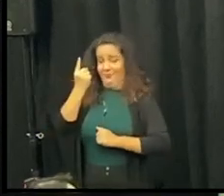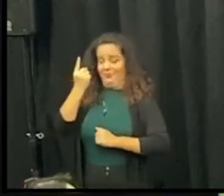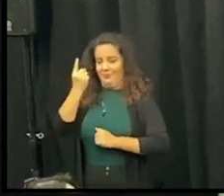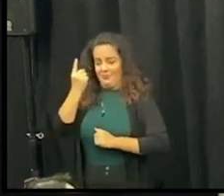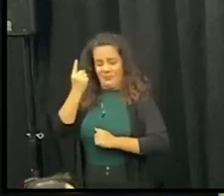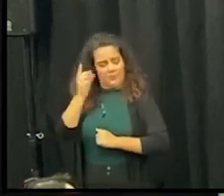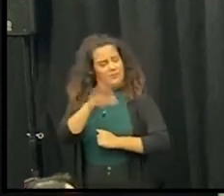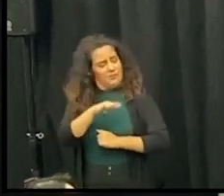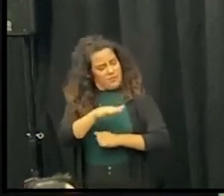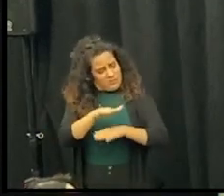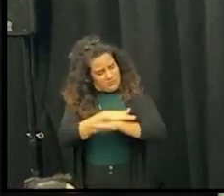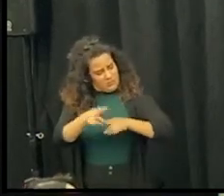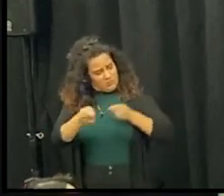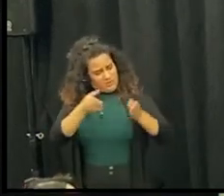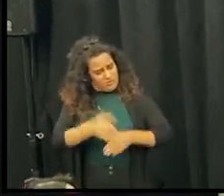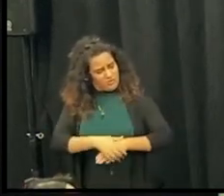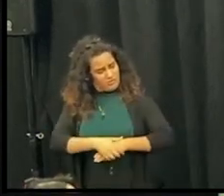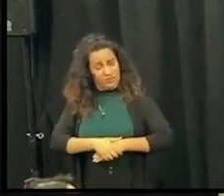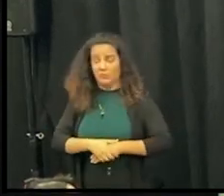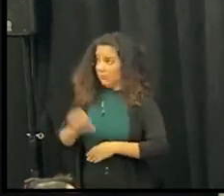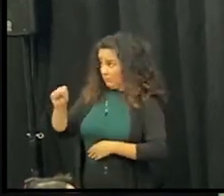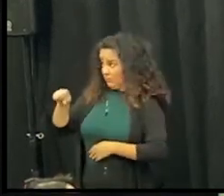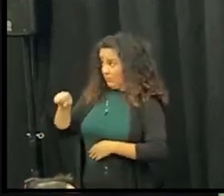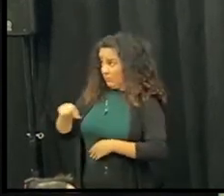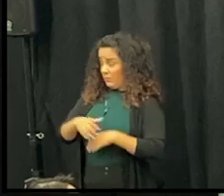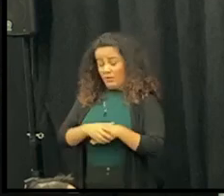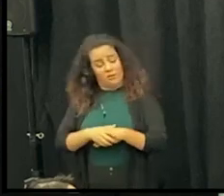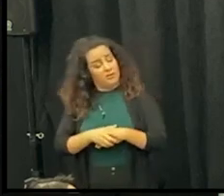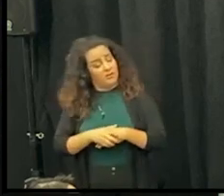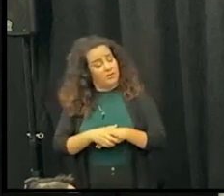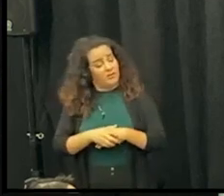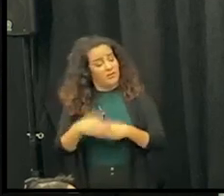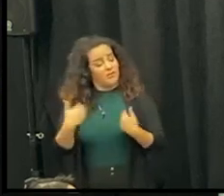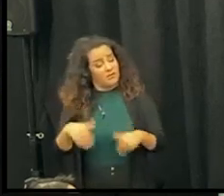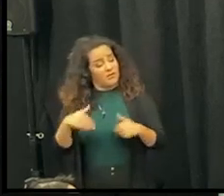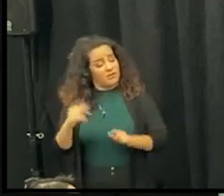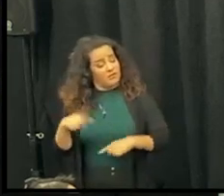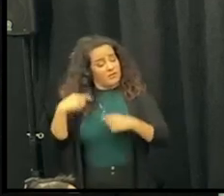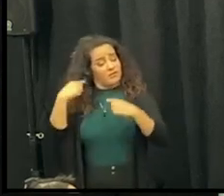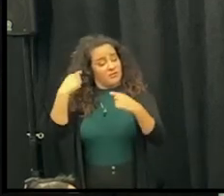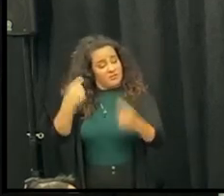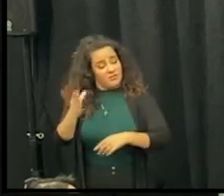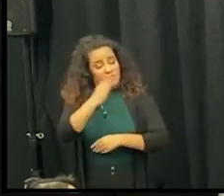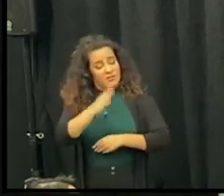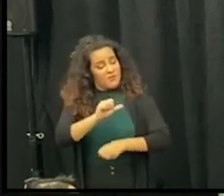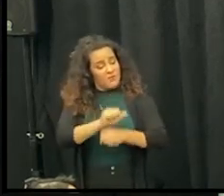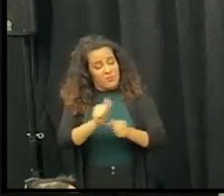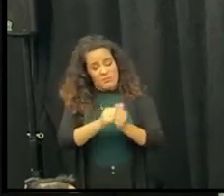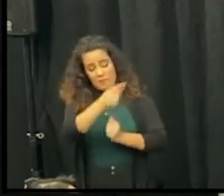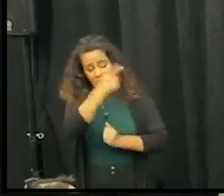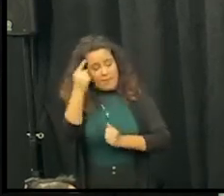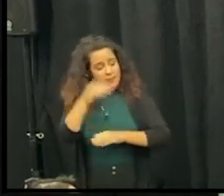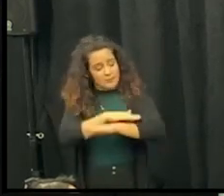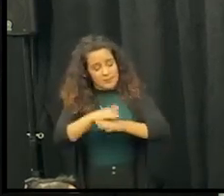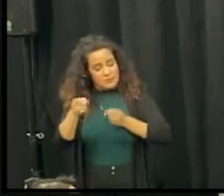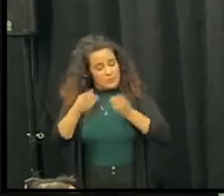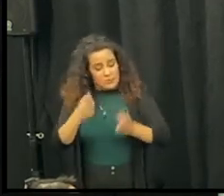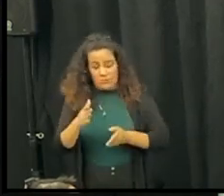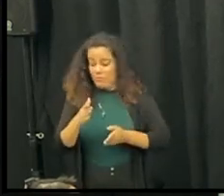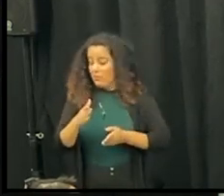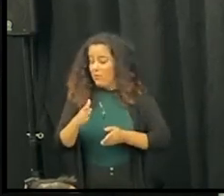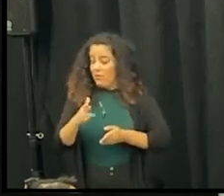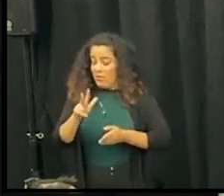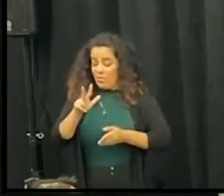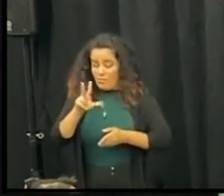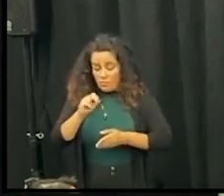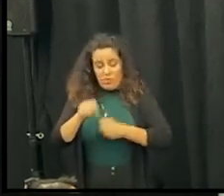"You're one of our stage managers." And I was like, "Yeah." He's like, "I have not worked with a black stage manager in over 30 years." And he and just hearing